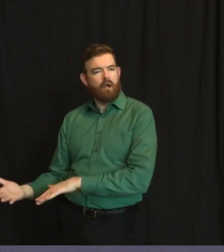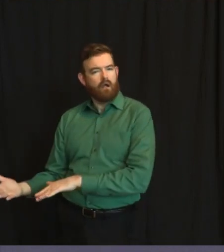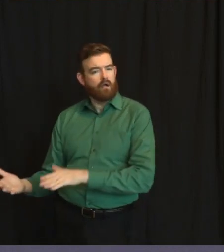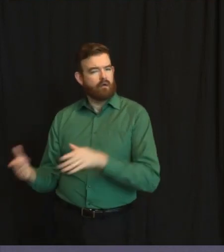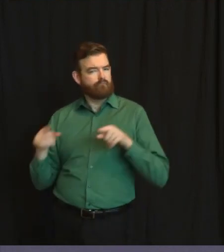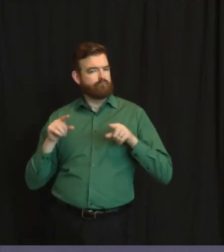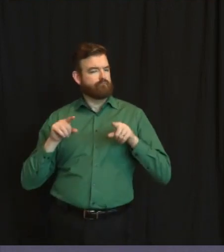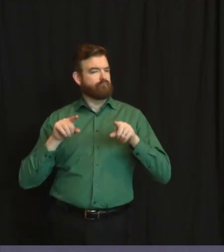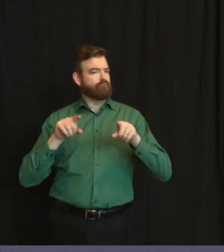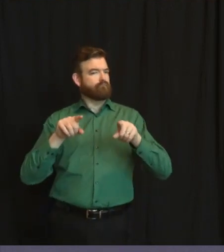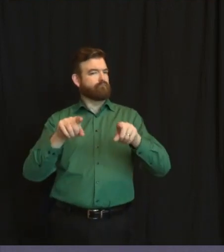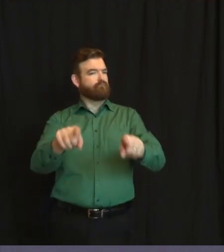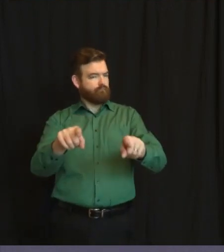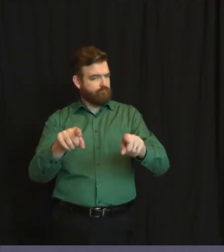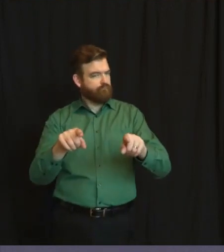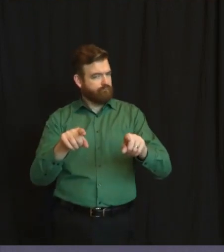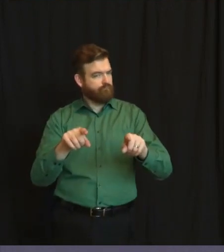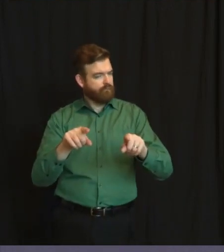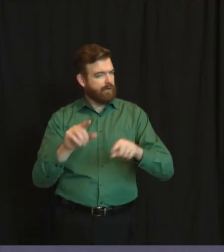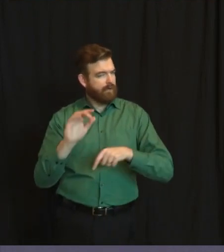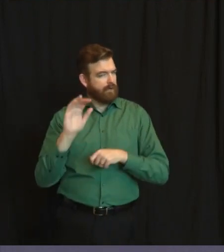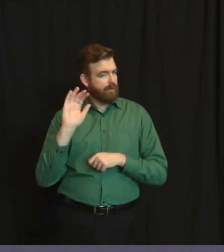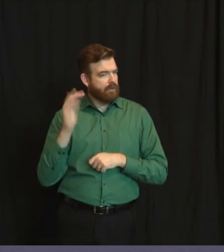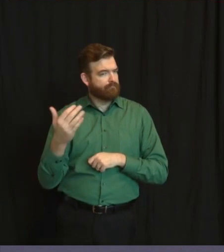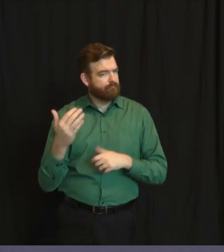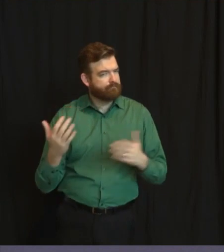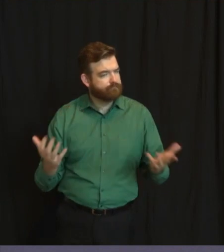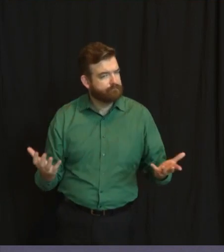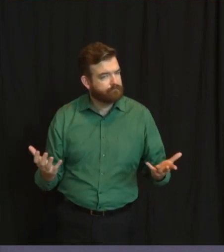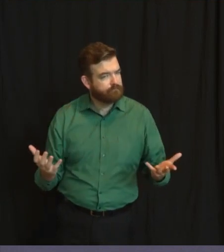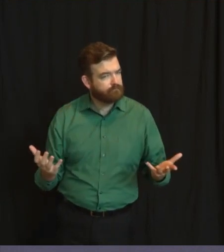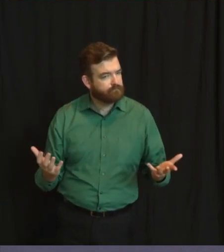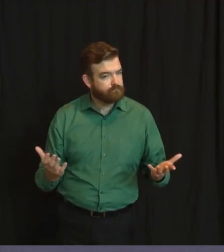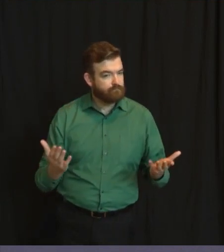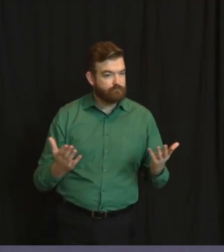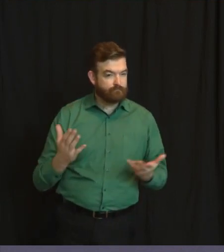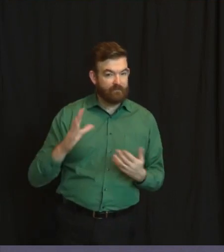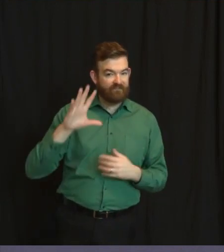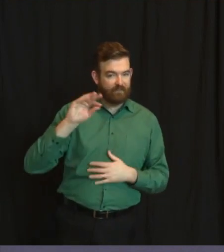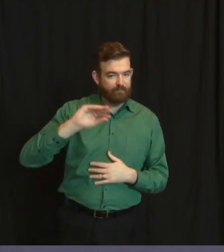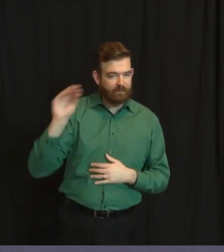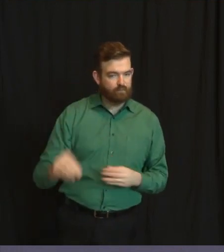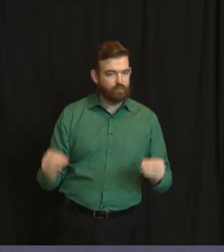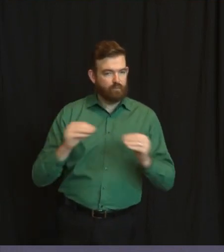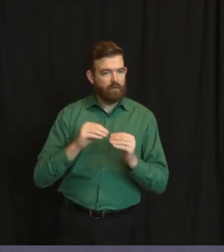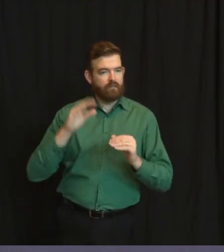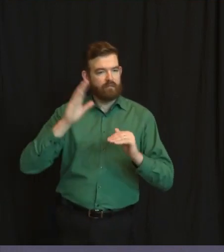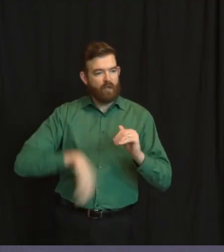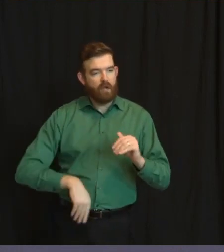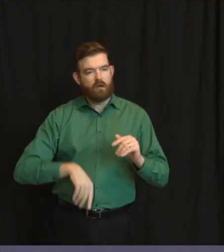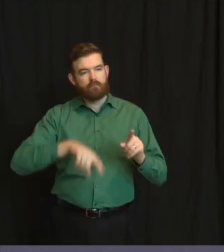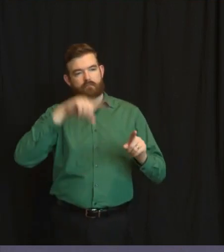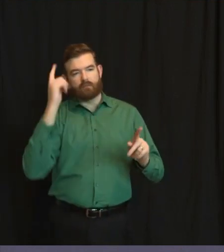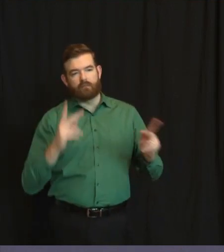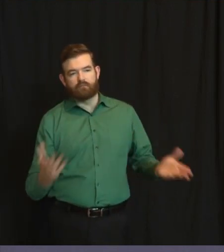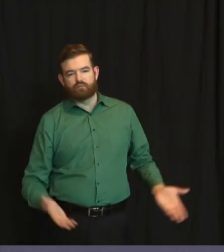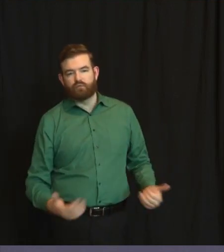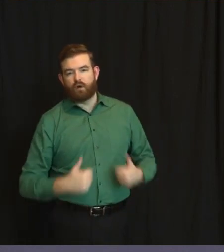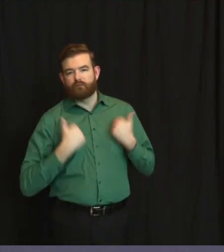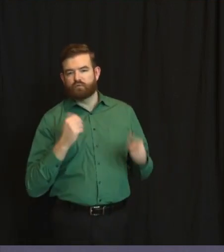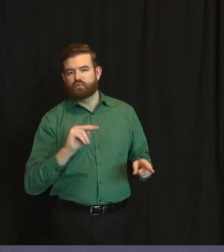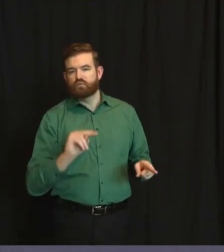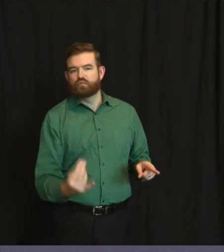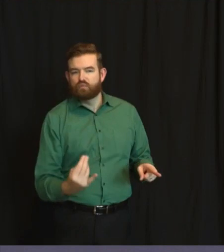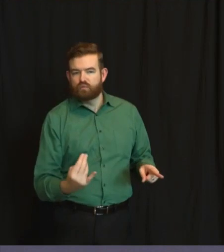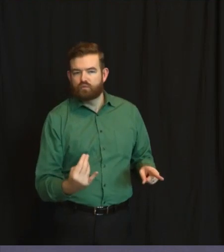cases, about 50% more than the representation in our society. We're going to talk a little bit more about that on Monday